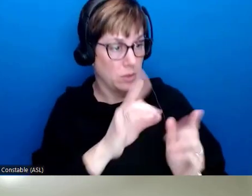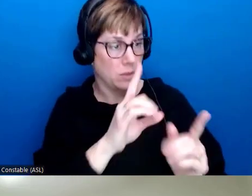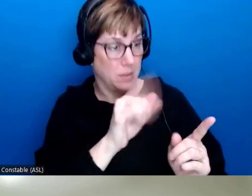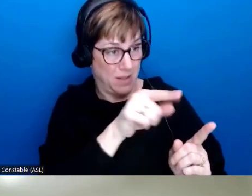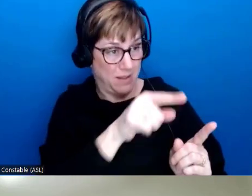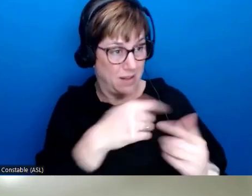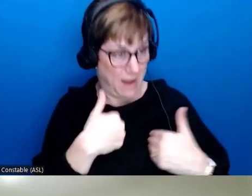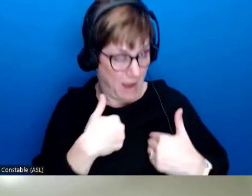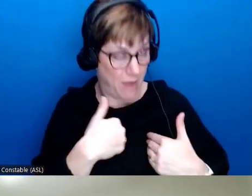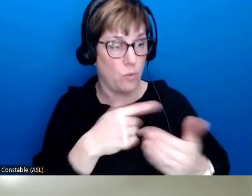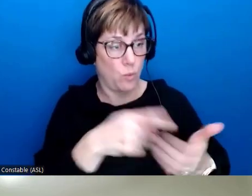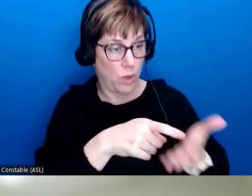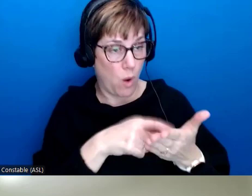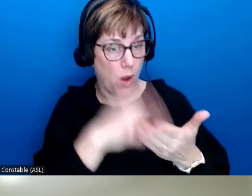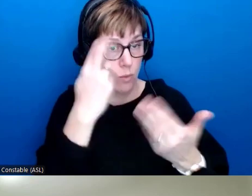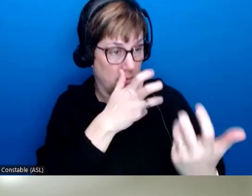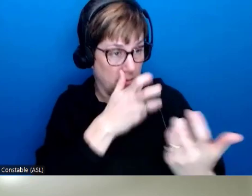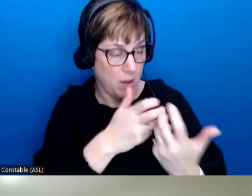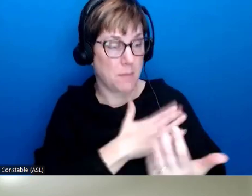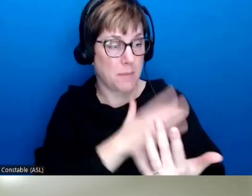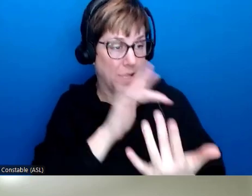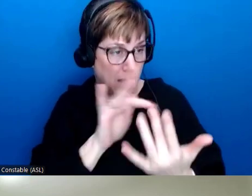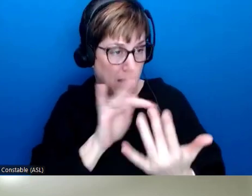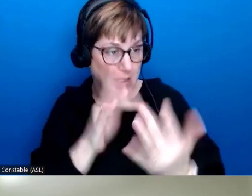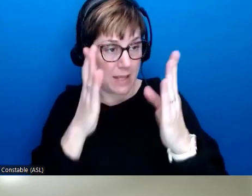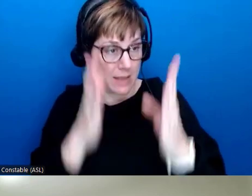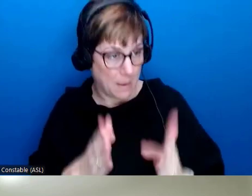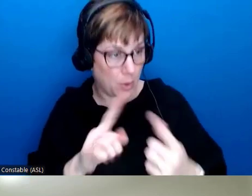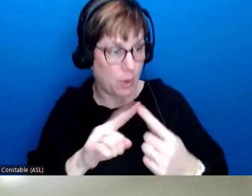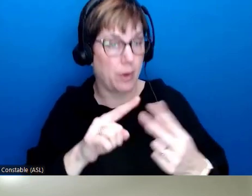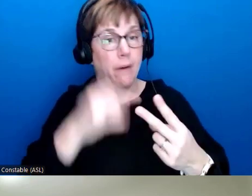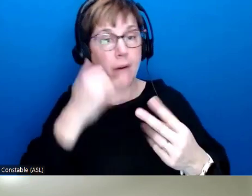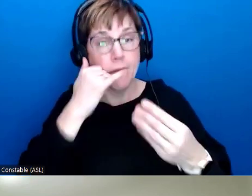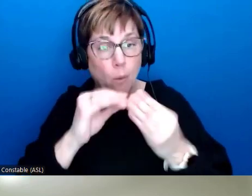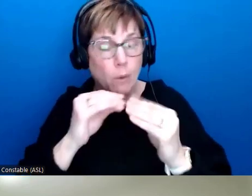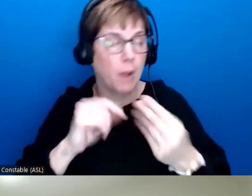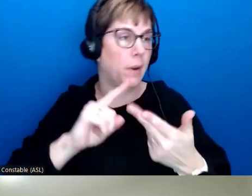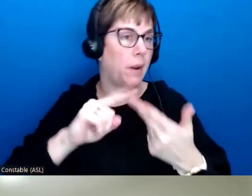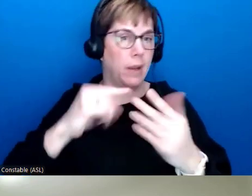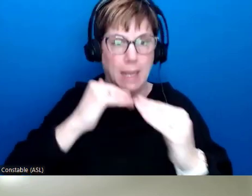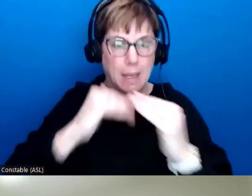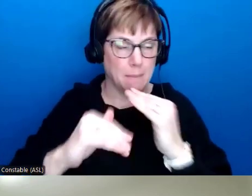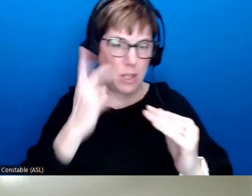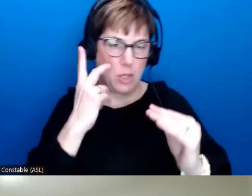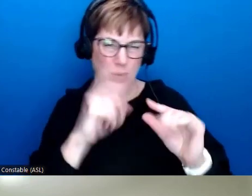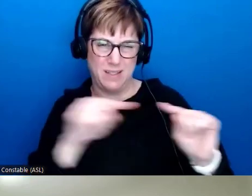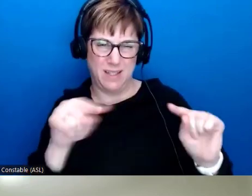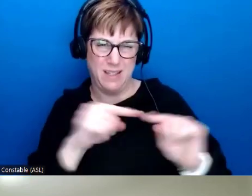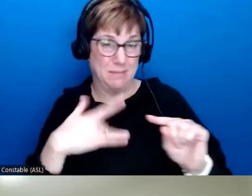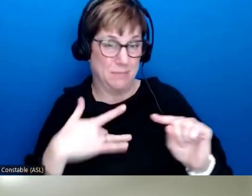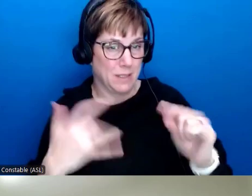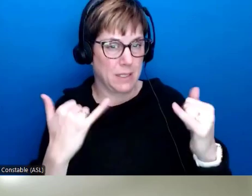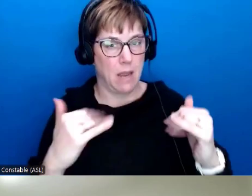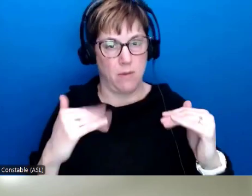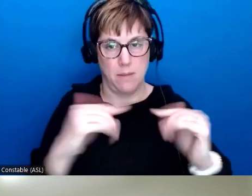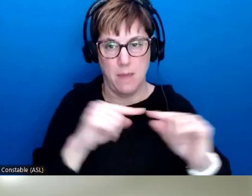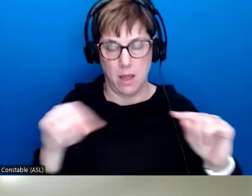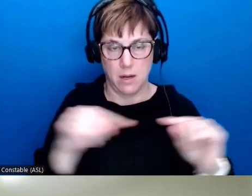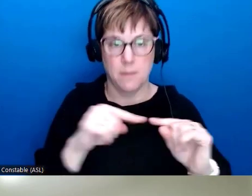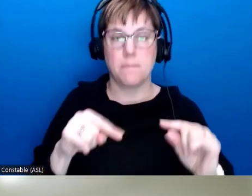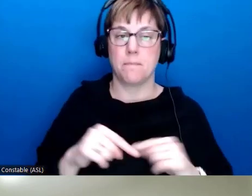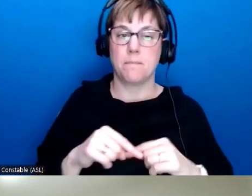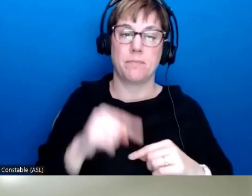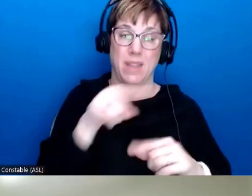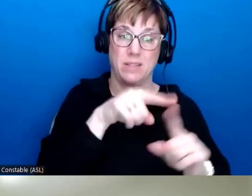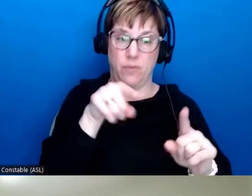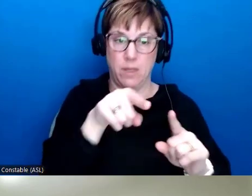accommodation, then contact so-and-so at this phone number or email address to request an application. That's where this comes from.